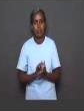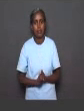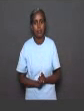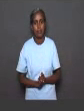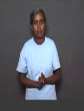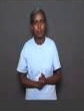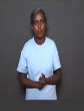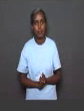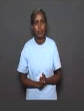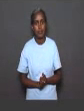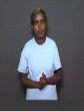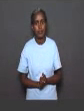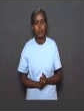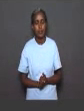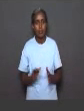inverse.